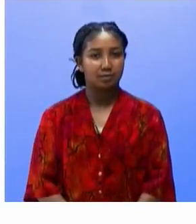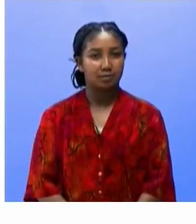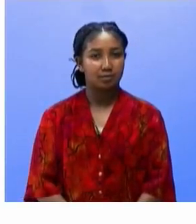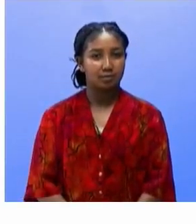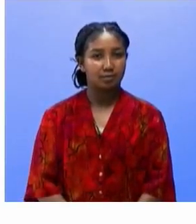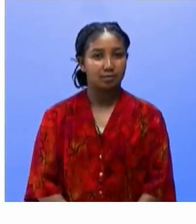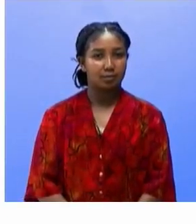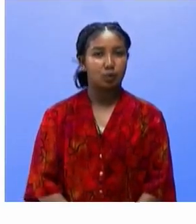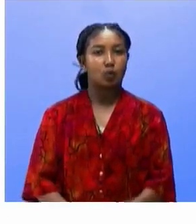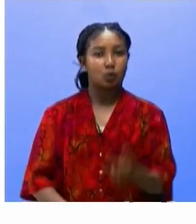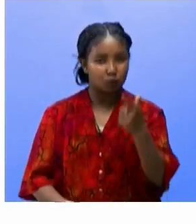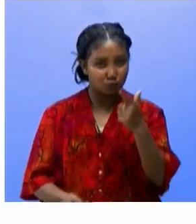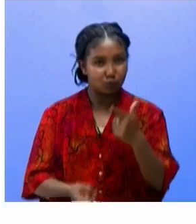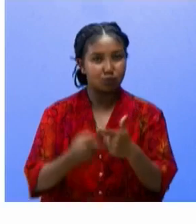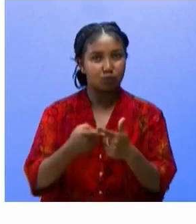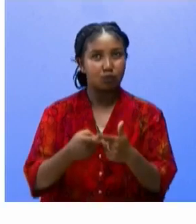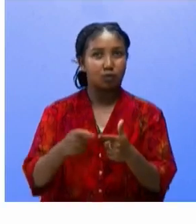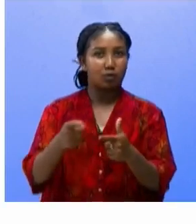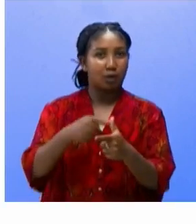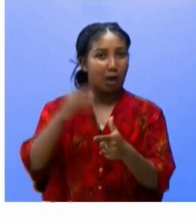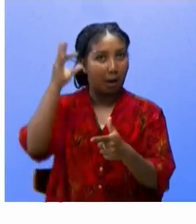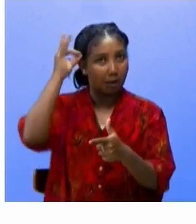Okay. 2.